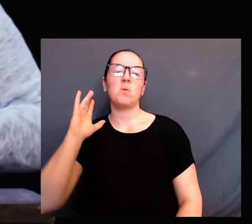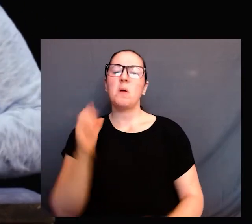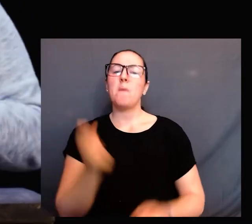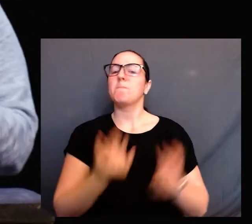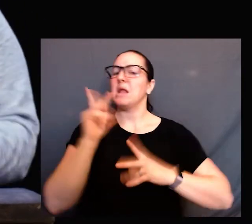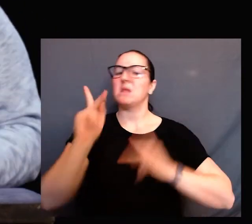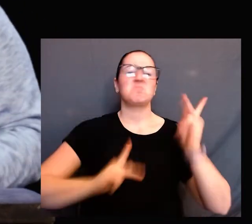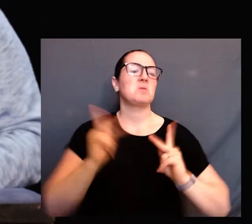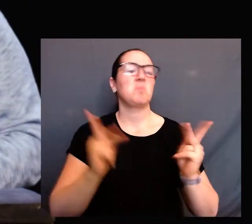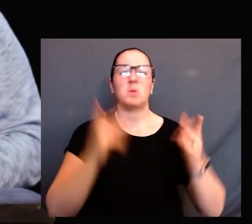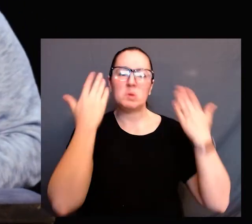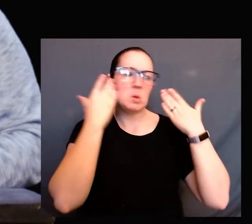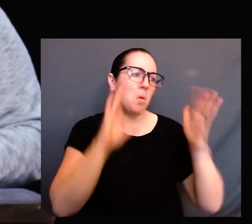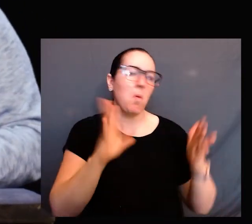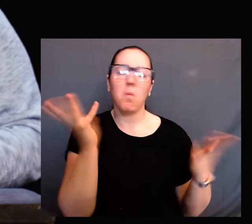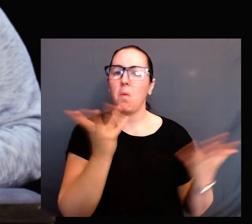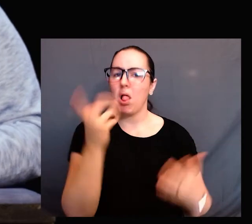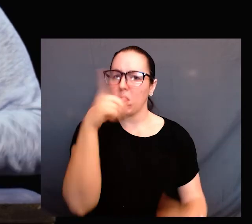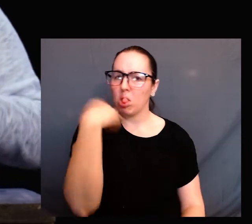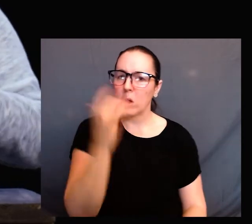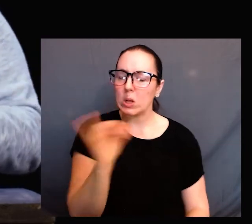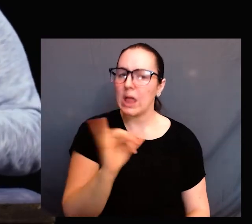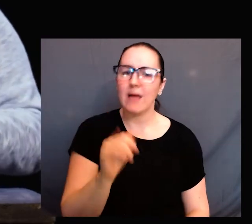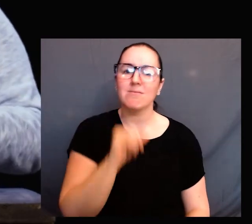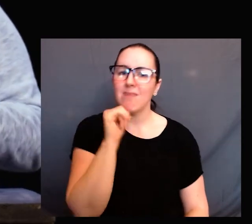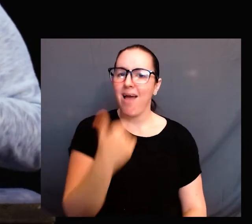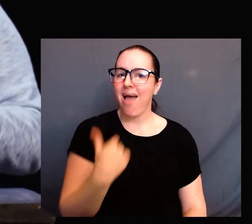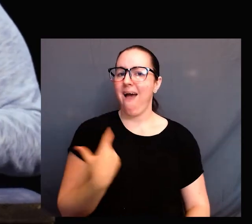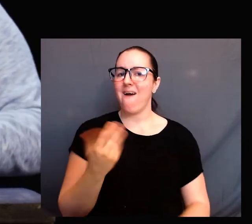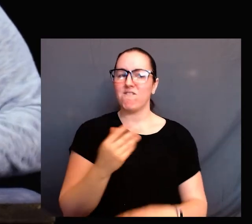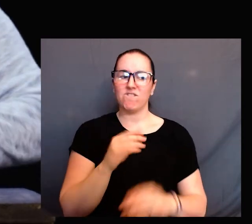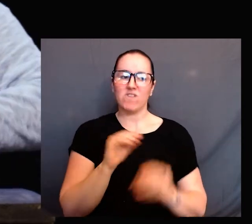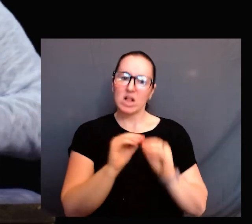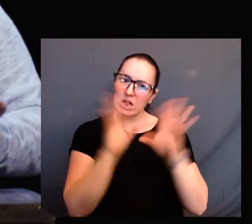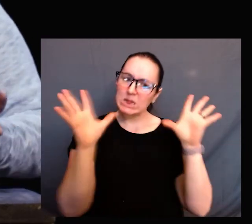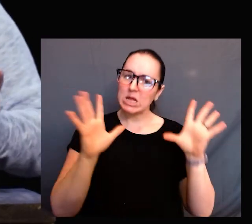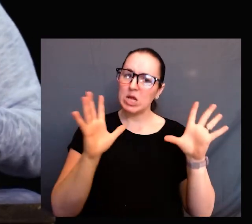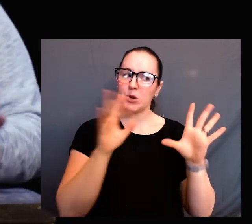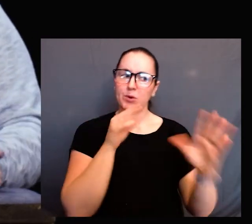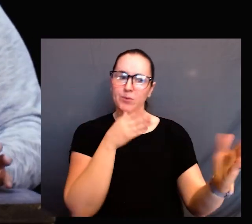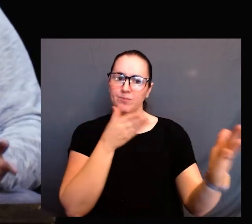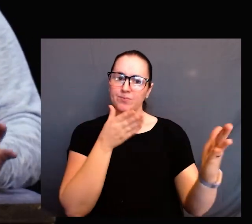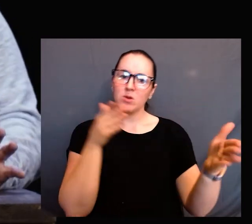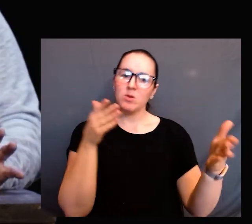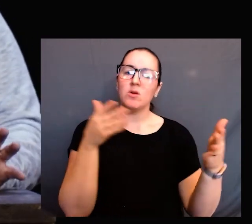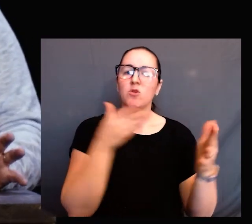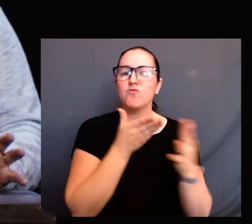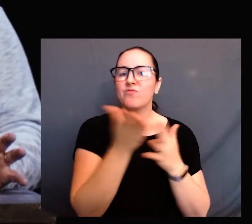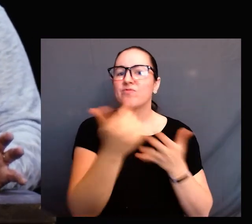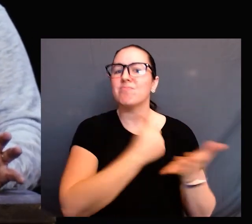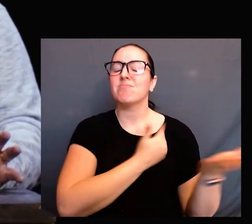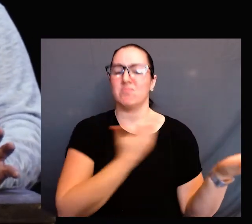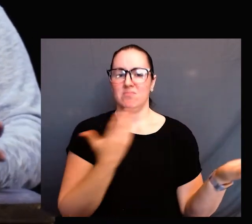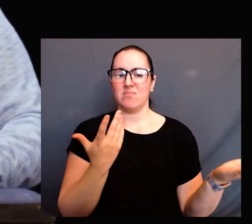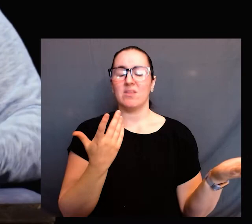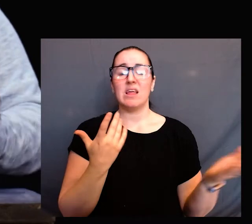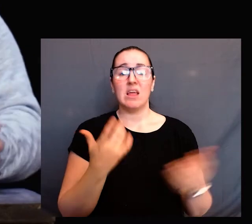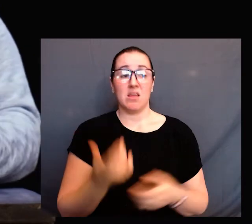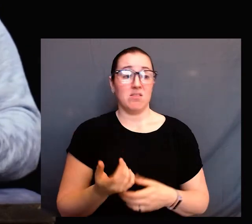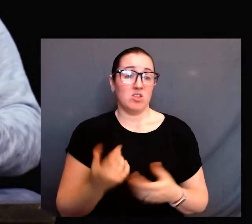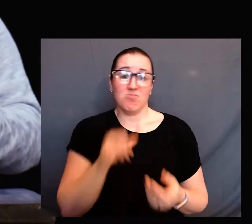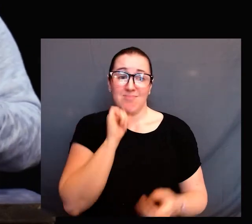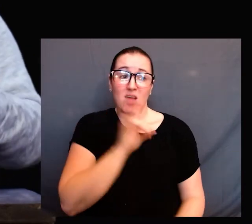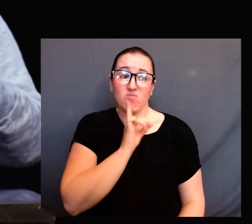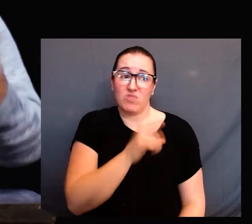people had a clear reflection of themselves. I mean, imagine the possibility of going through your entire life not